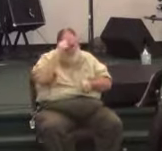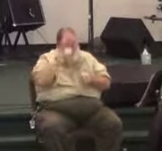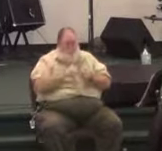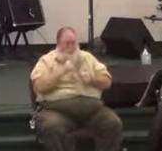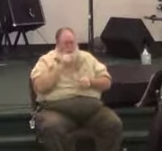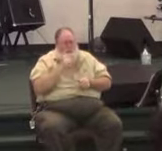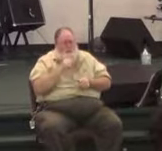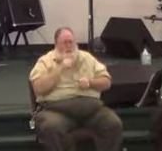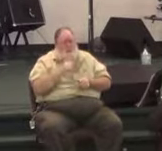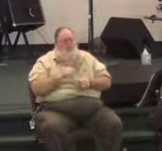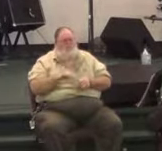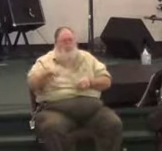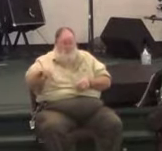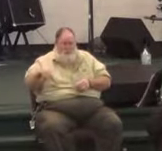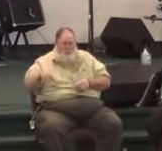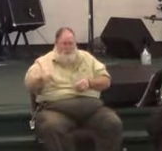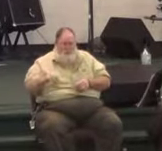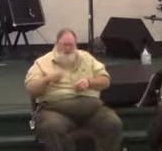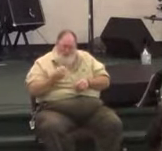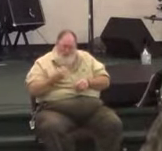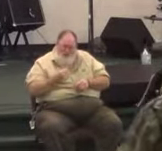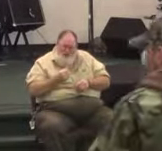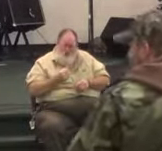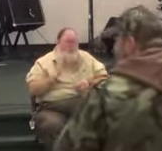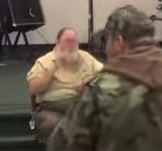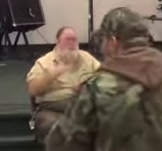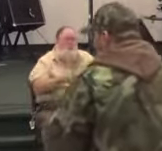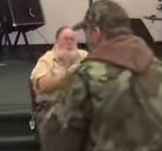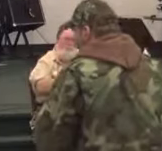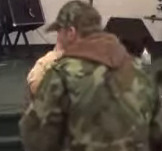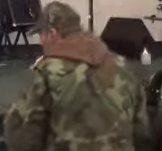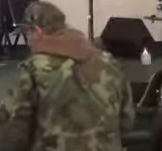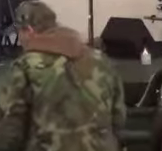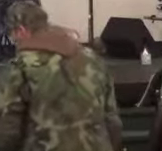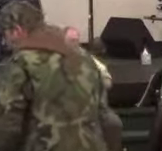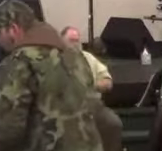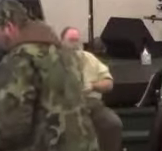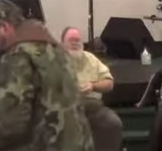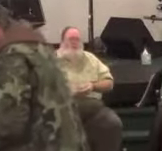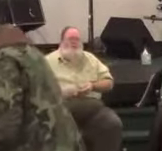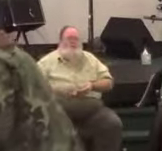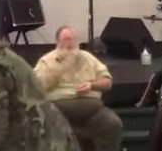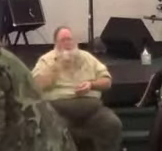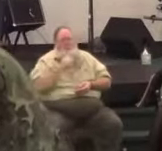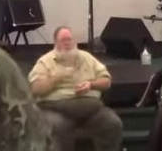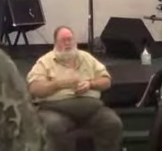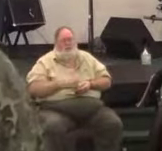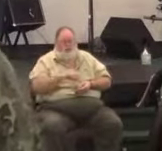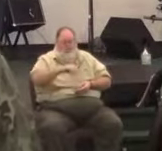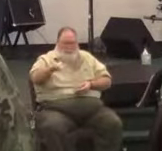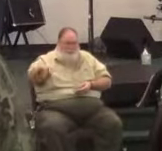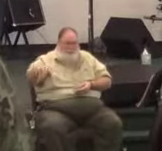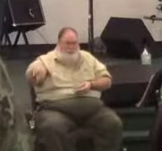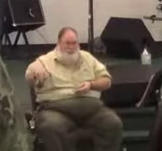sows sparingly will also reap sparingly. And whoever sows generously will